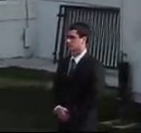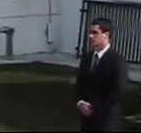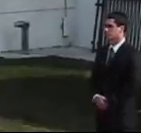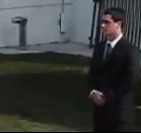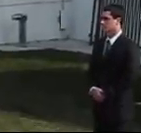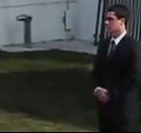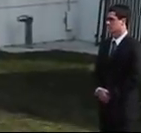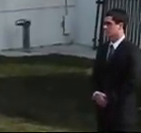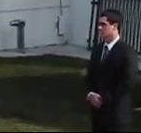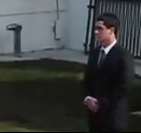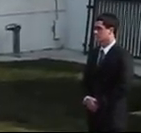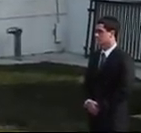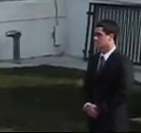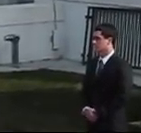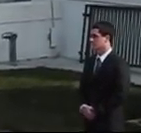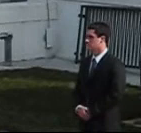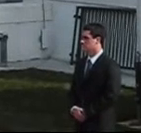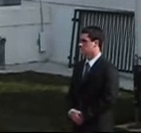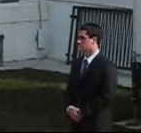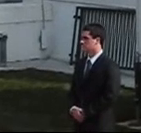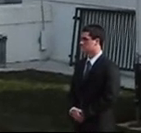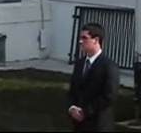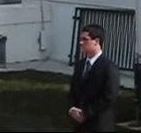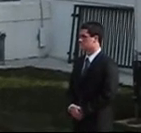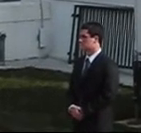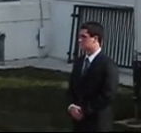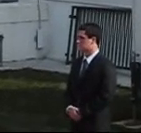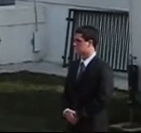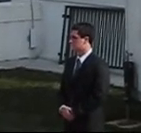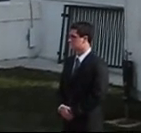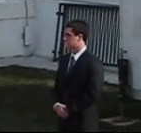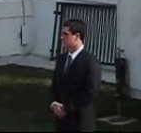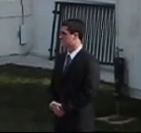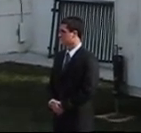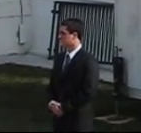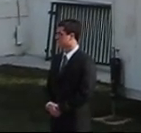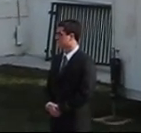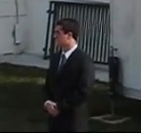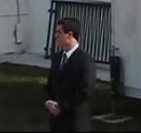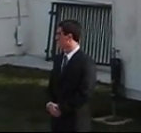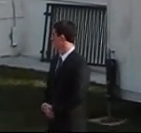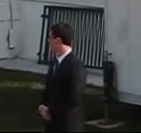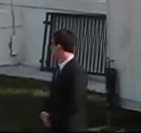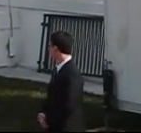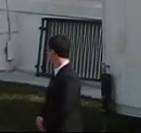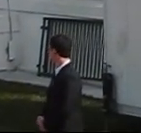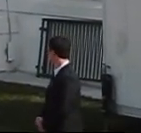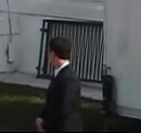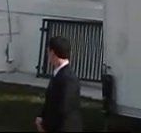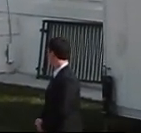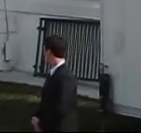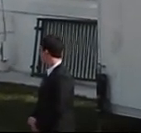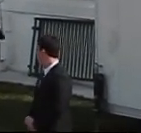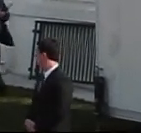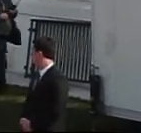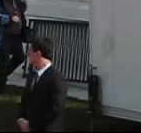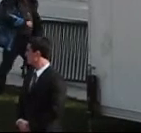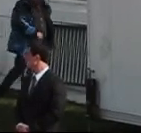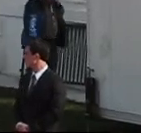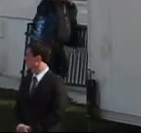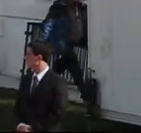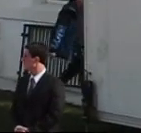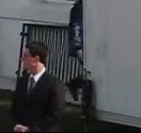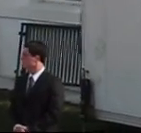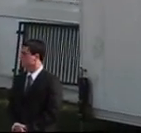together to provide that opportunity for all Virginia children. Our administration will demand excellence, reward